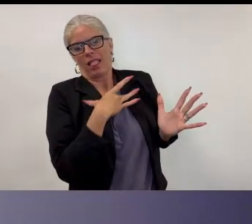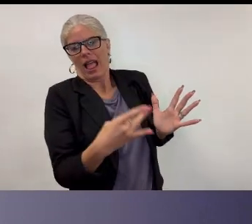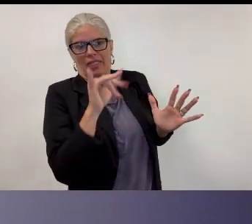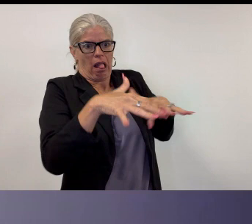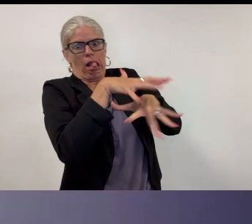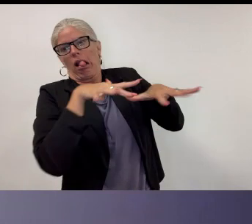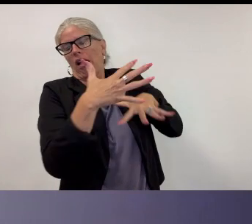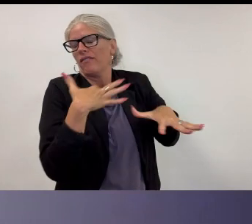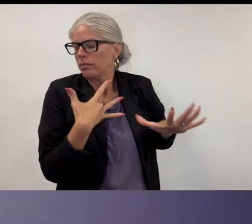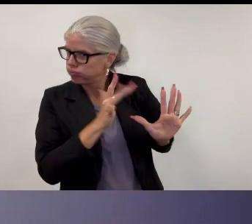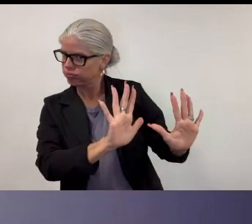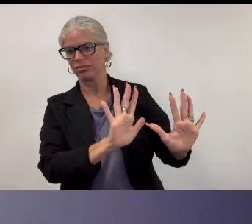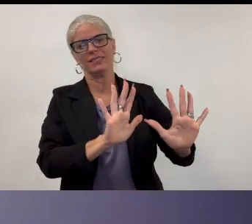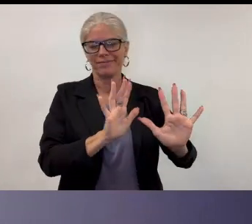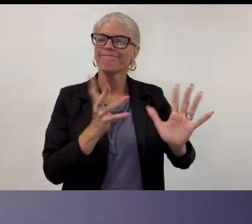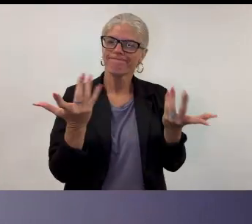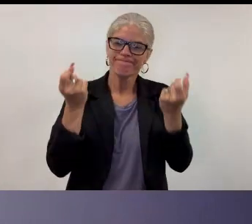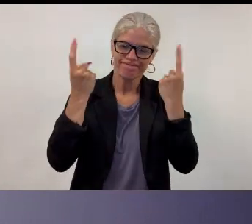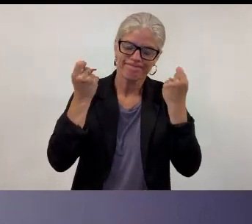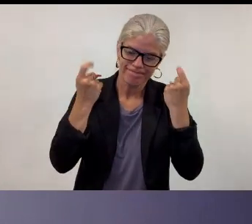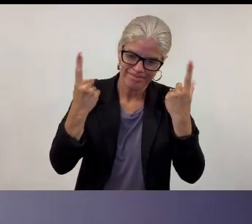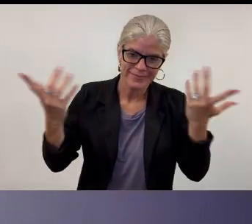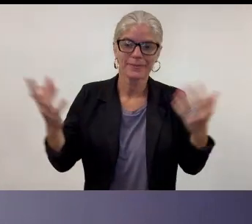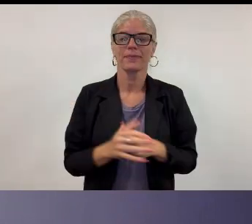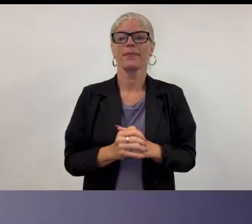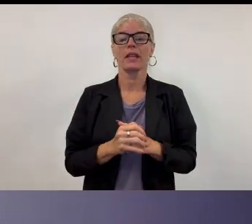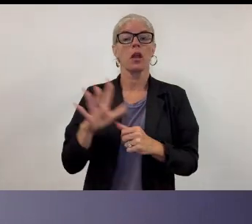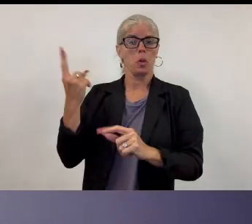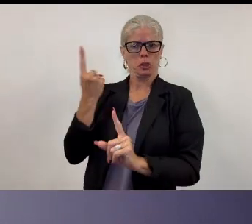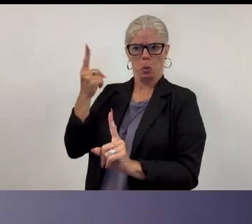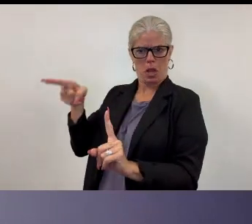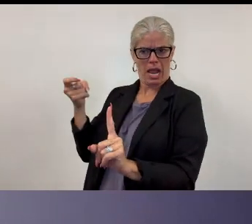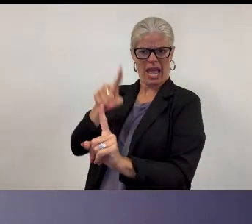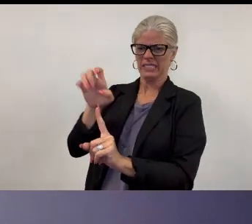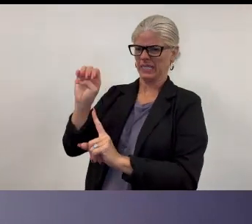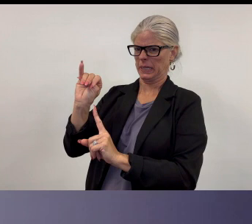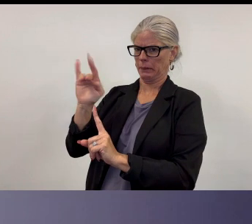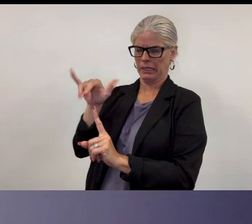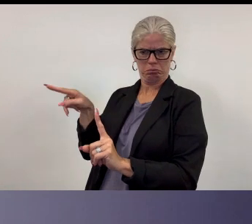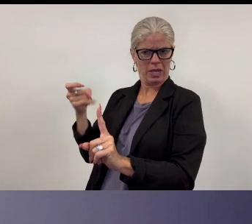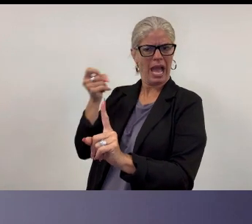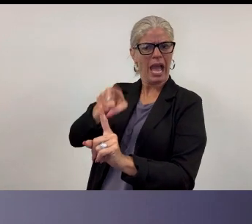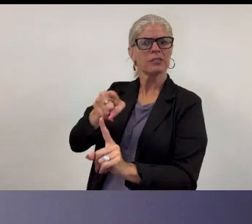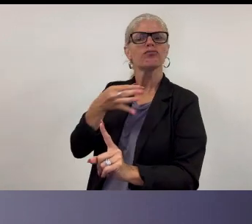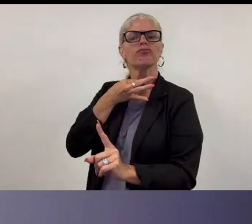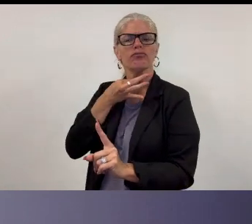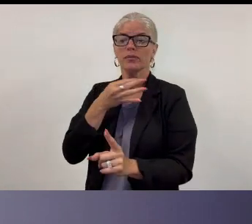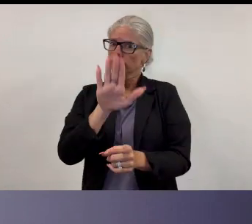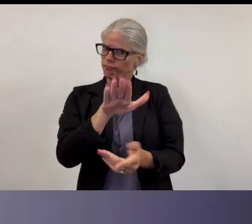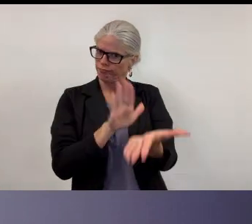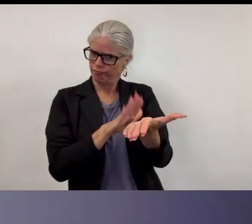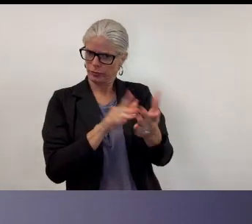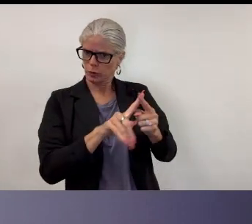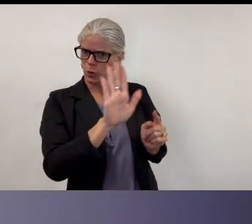just drives me crazy, but so there's somebody who wrote in. First of all, Emily's has written in,